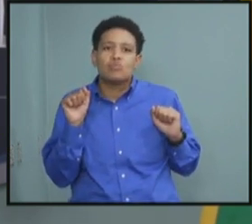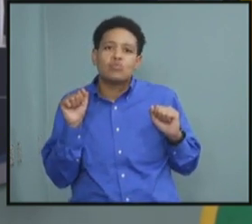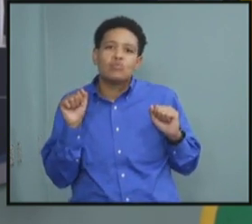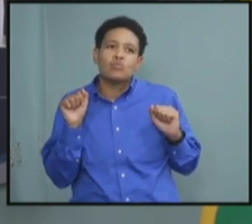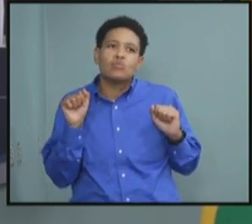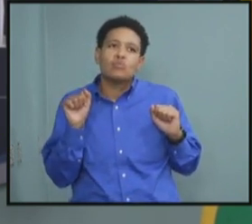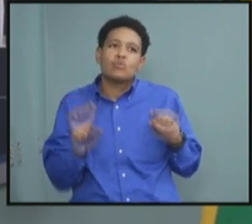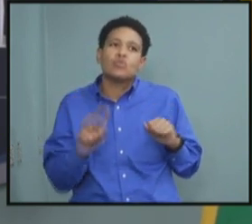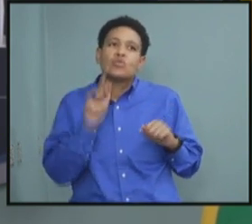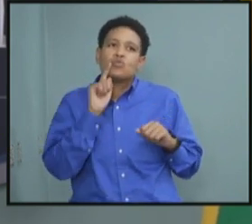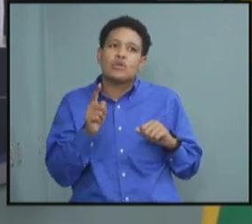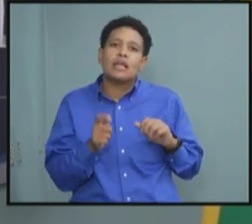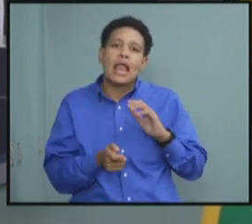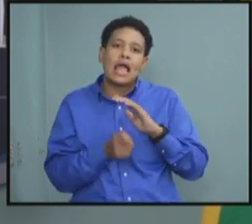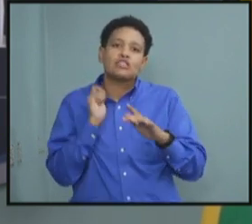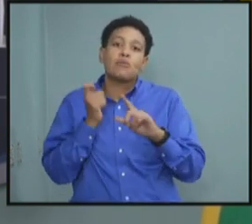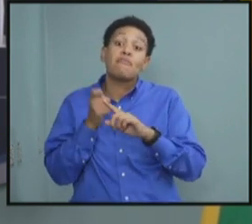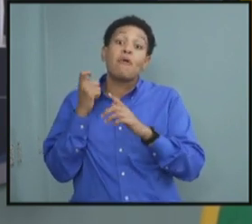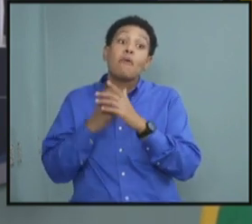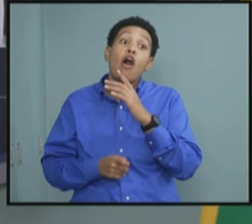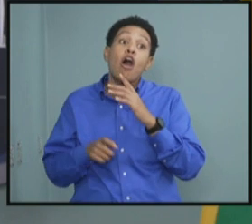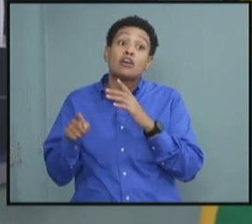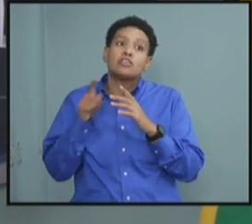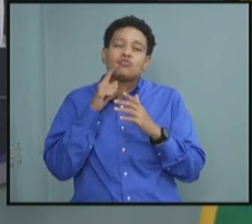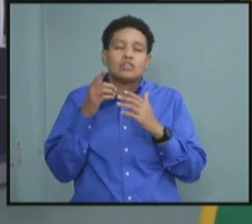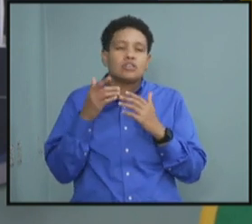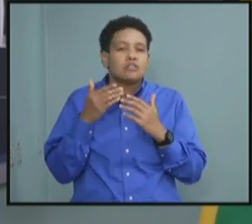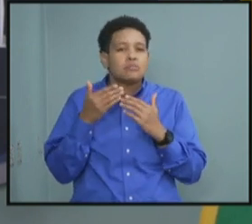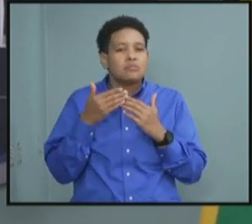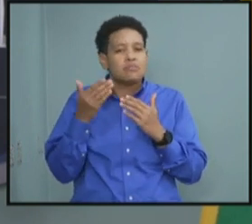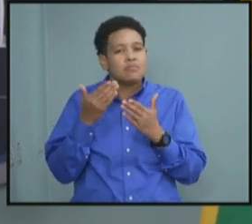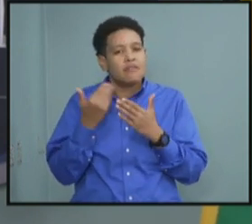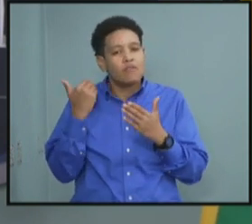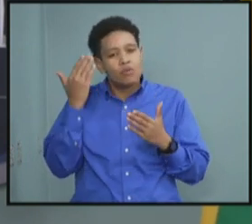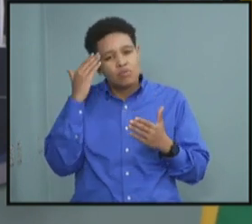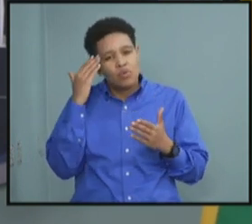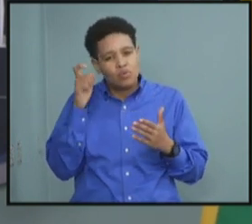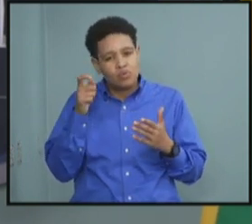essentially extrapolate from costs that have gone before.